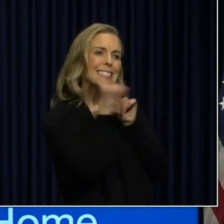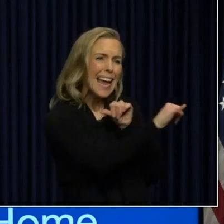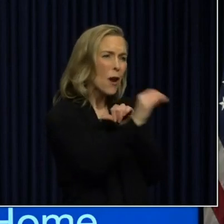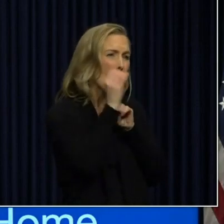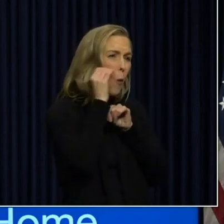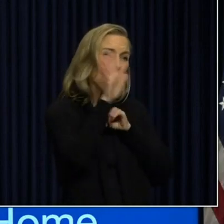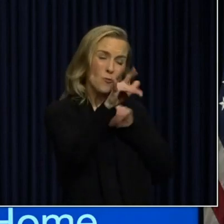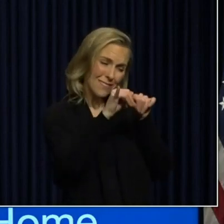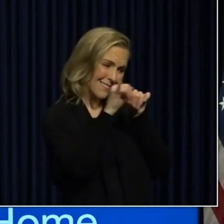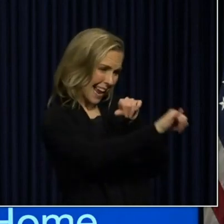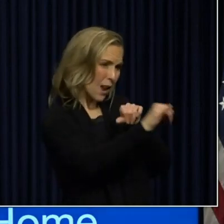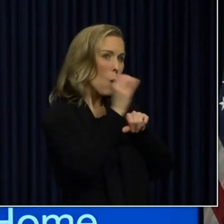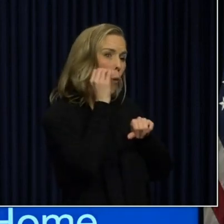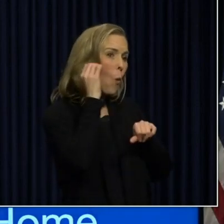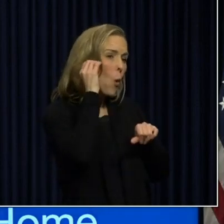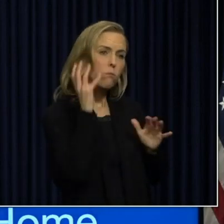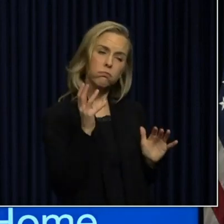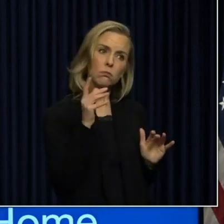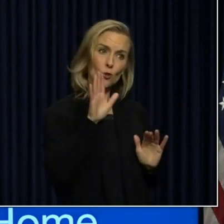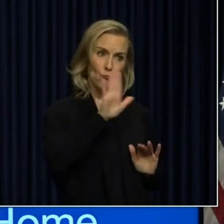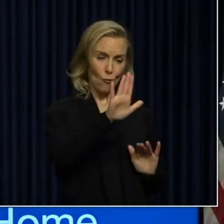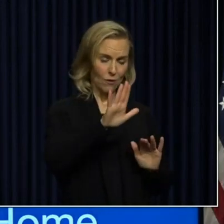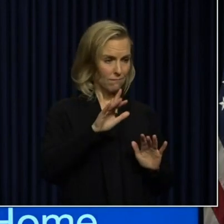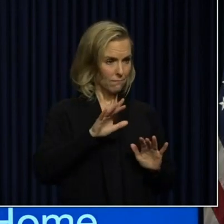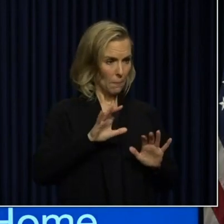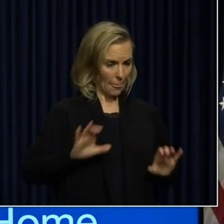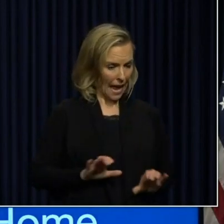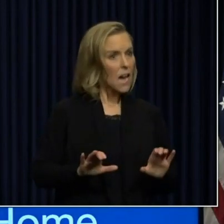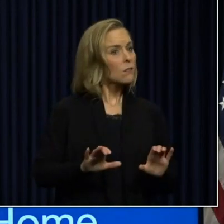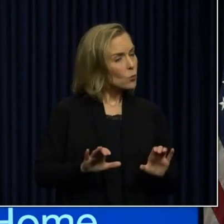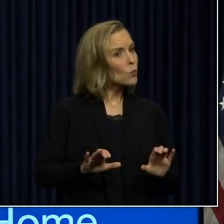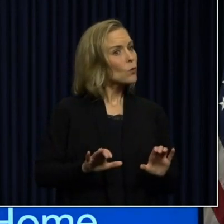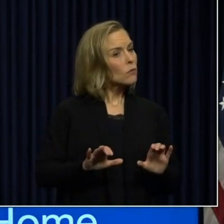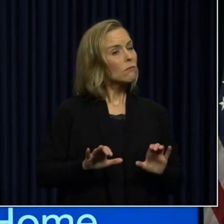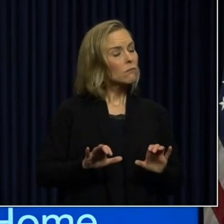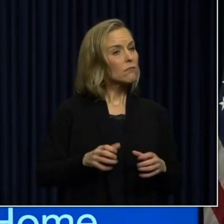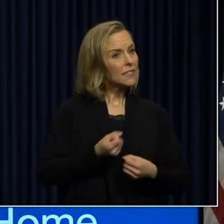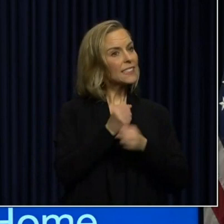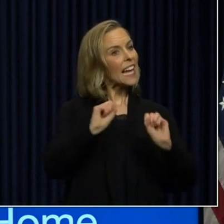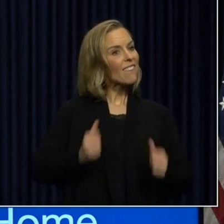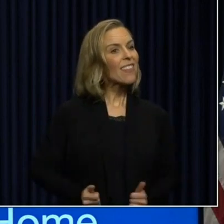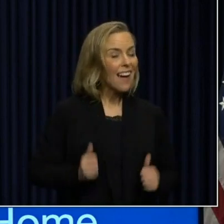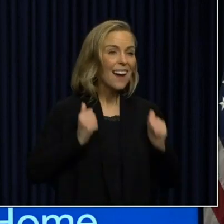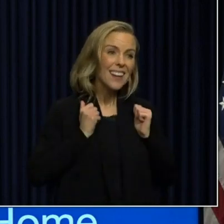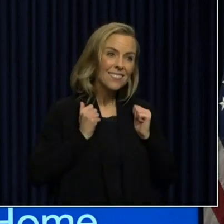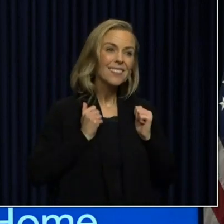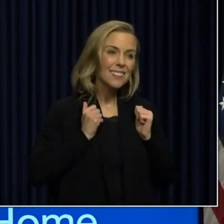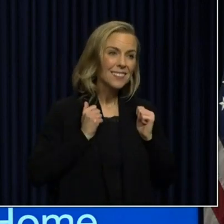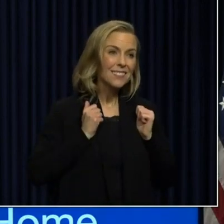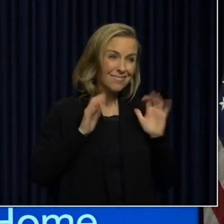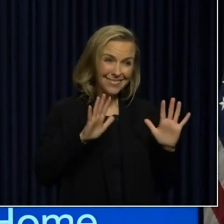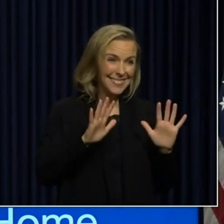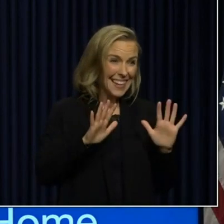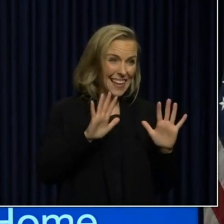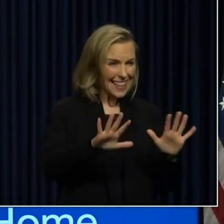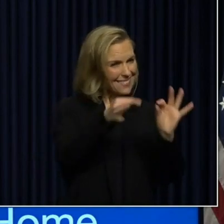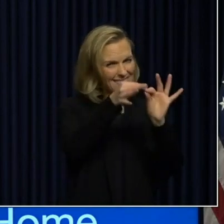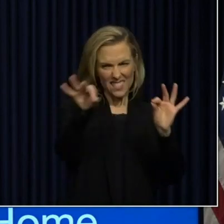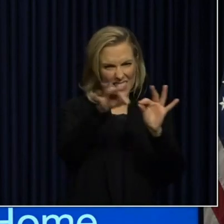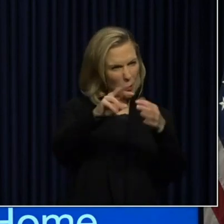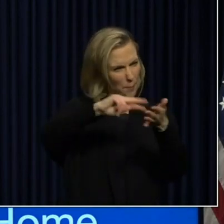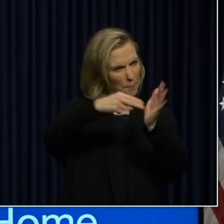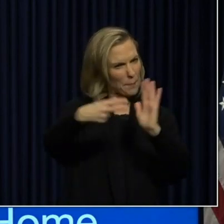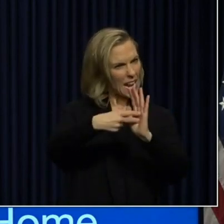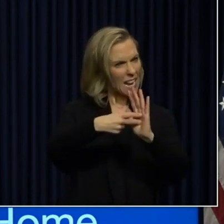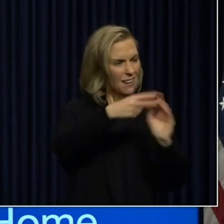by staying home. Your actions may have and likely did save lives. Well, isn't that the definition